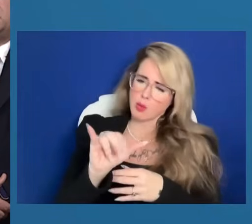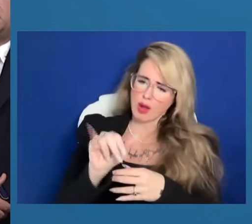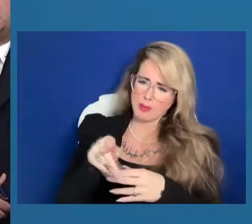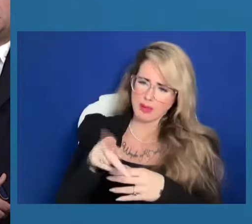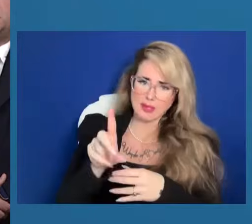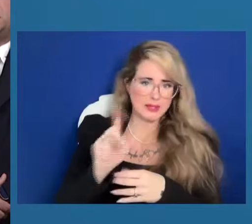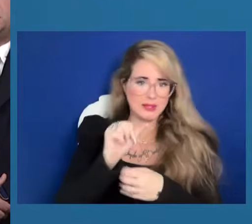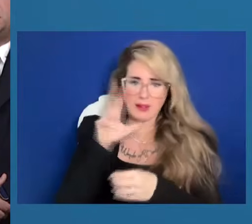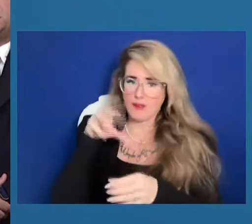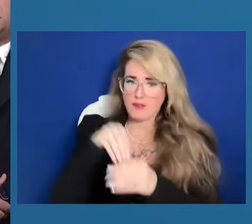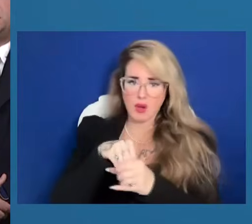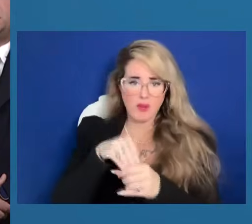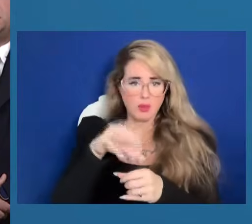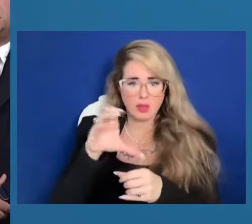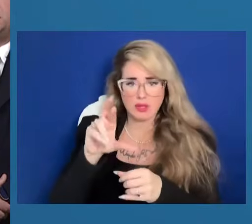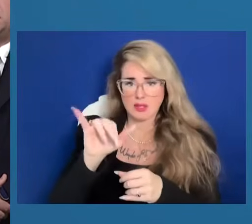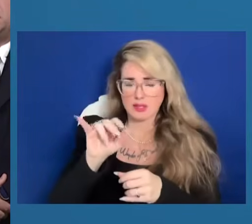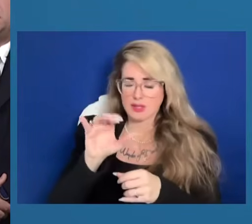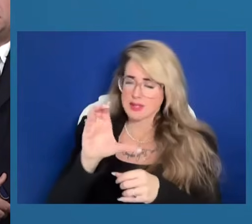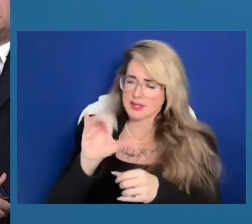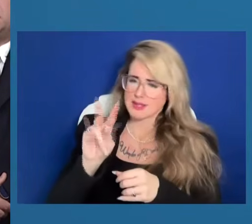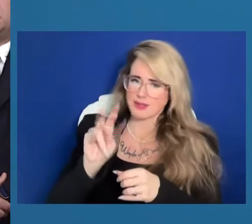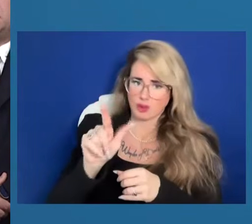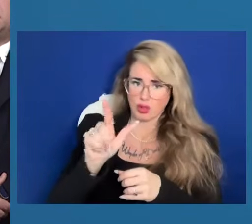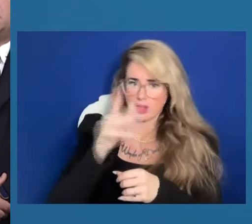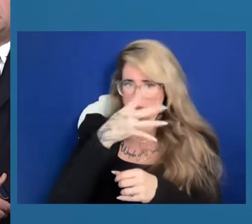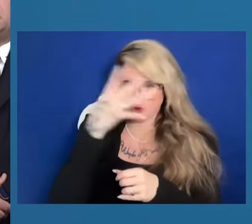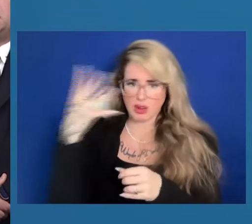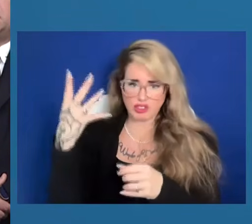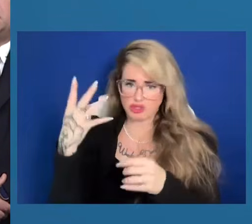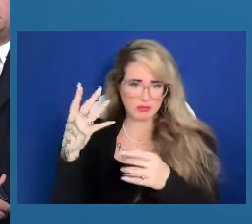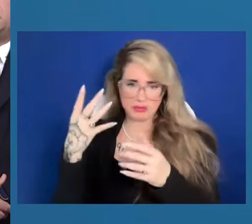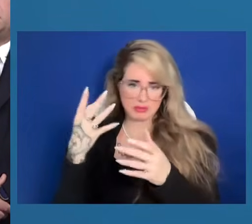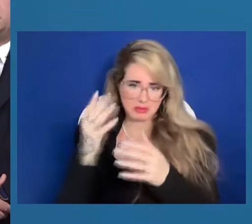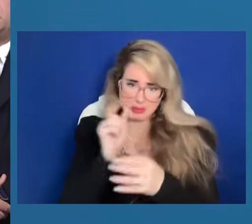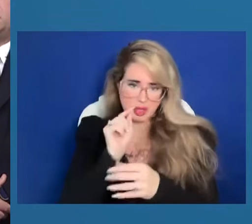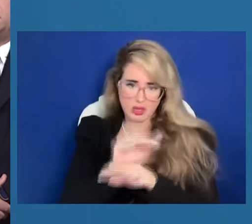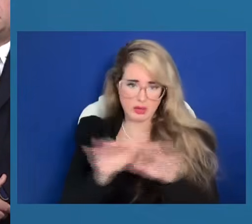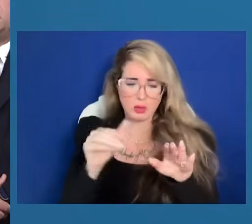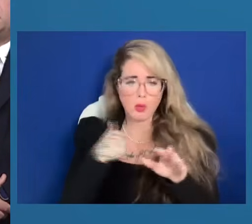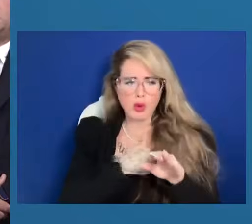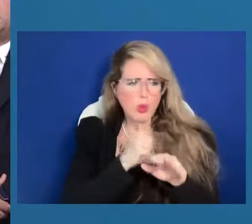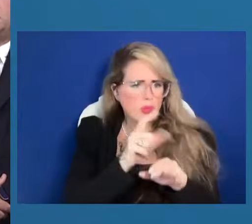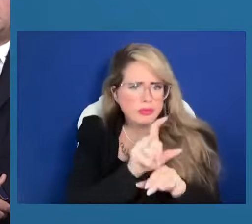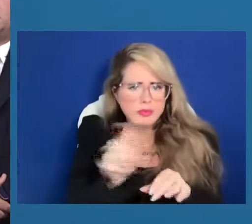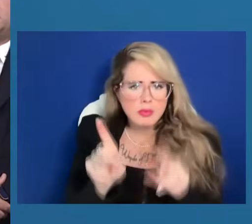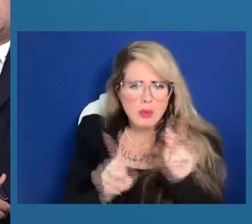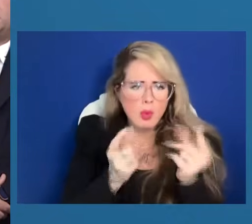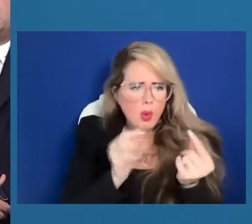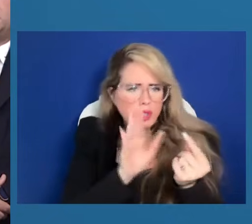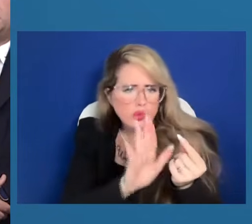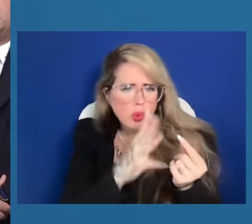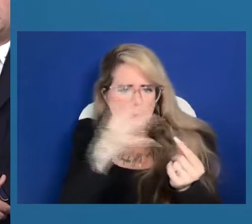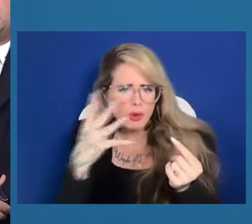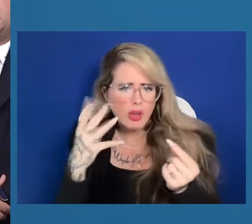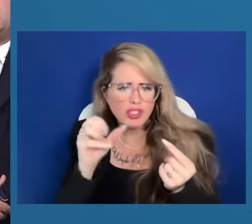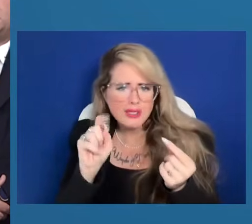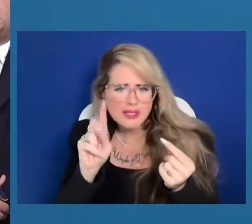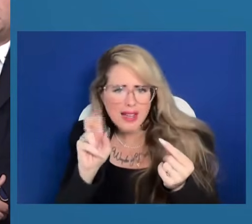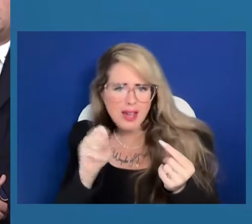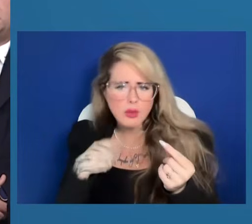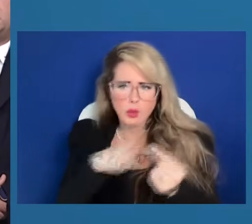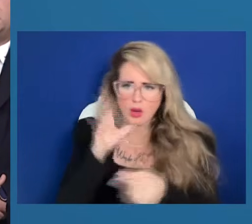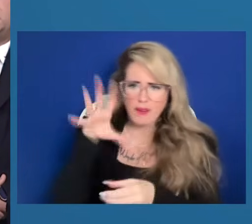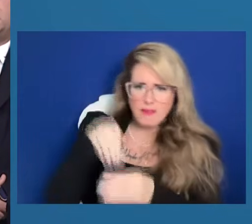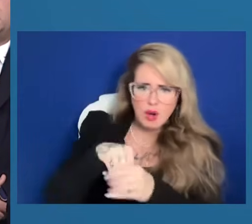immigration enforcement, period. We do not ask people about their immigration status, and we do not do civil immigration